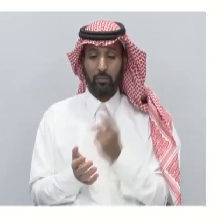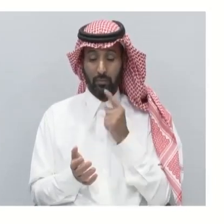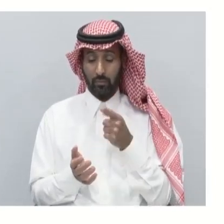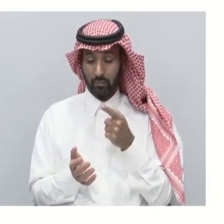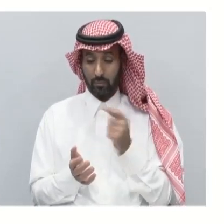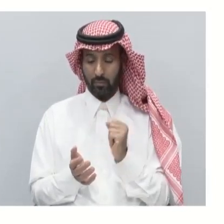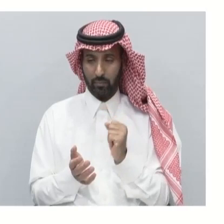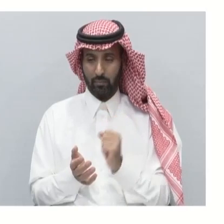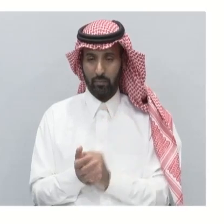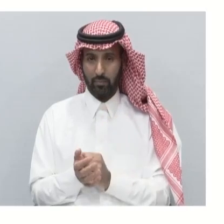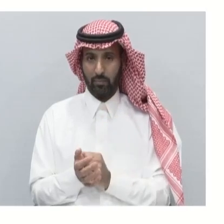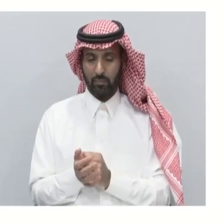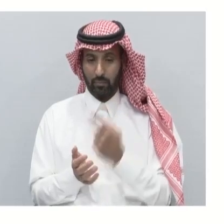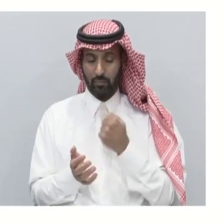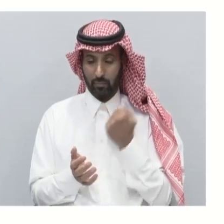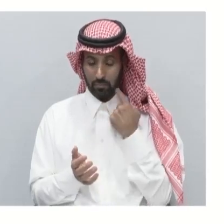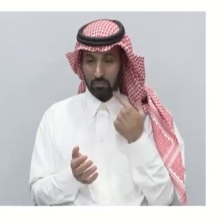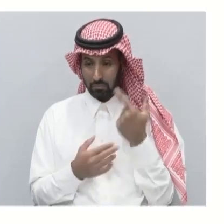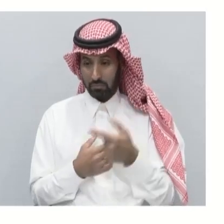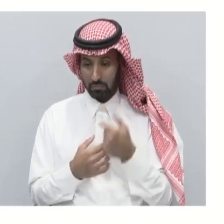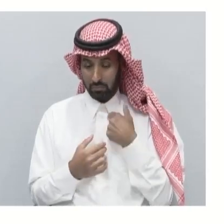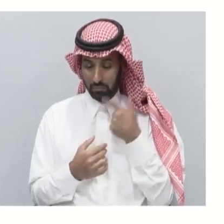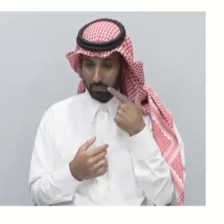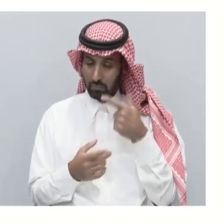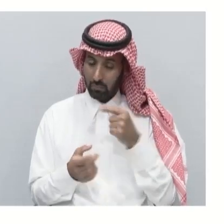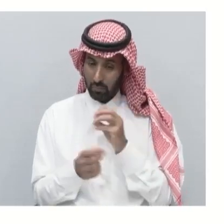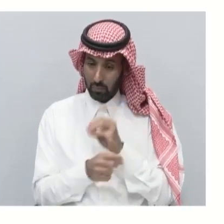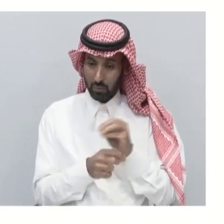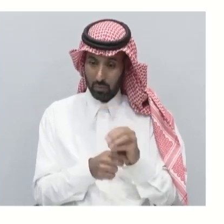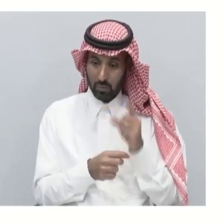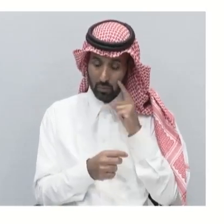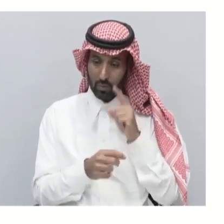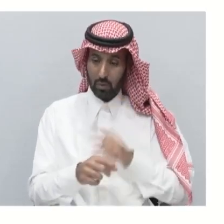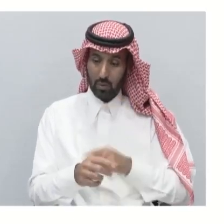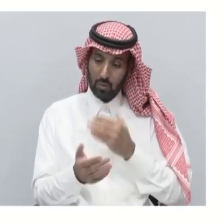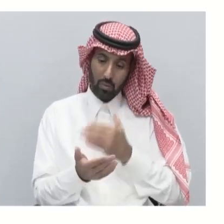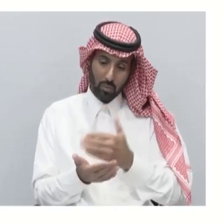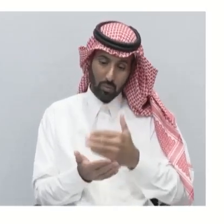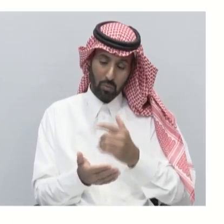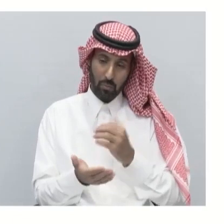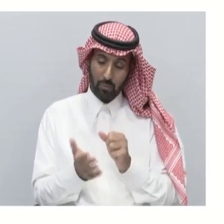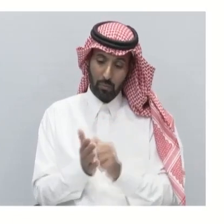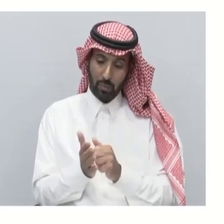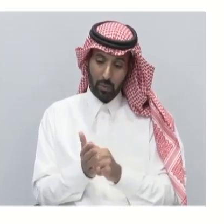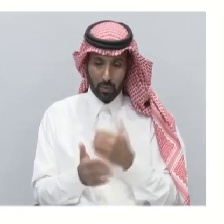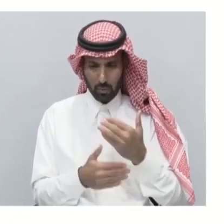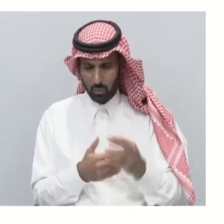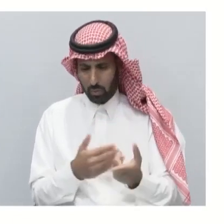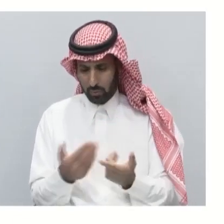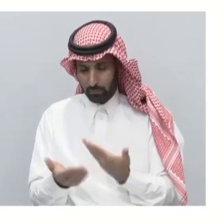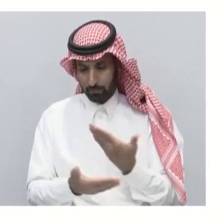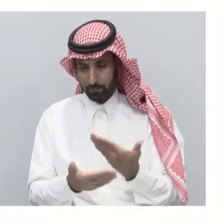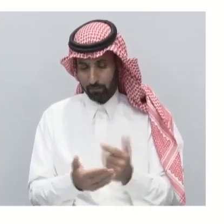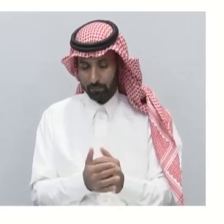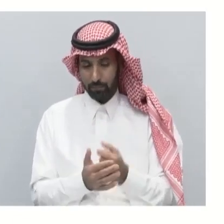would very much like to update you on developments at home. So here we will